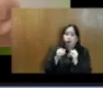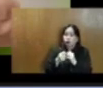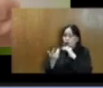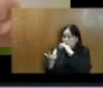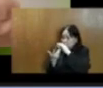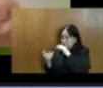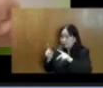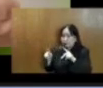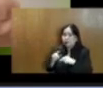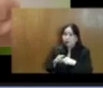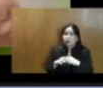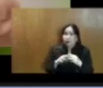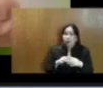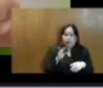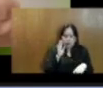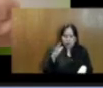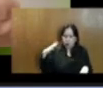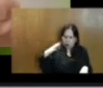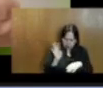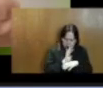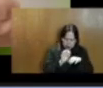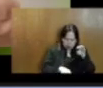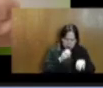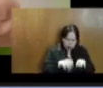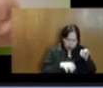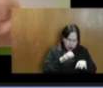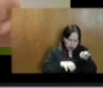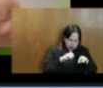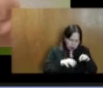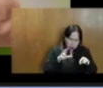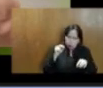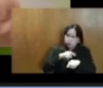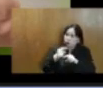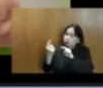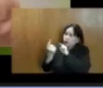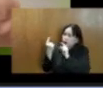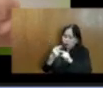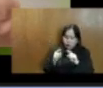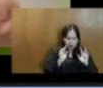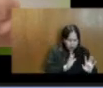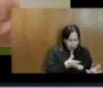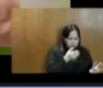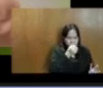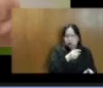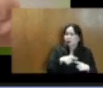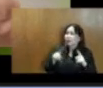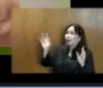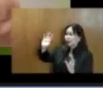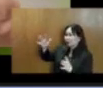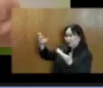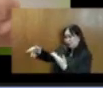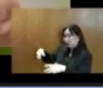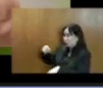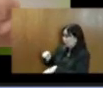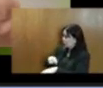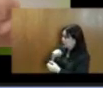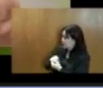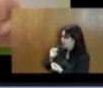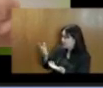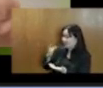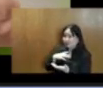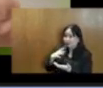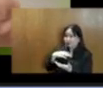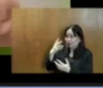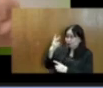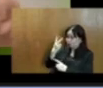Because instead of, you know, typing, being busy, doing so many things, oh, Mr. So-and-so, you have been with us. How was it in the